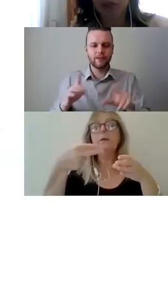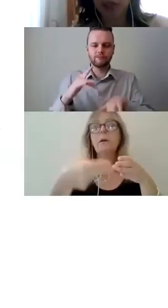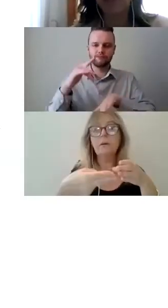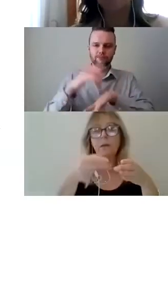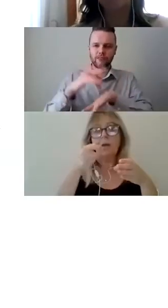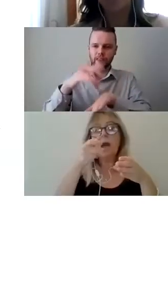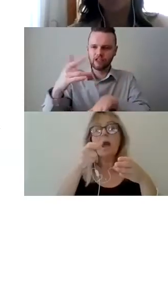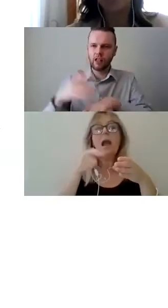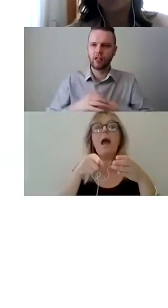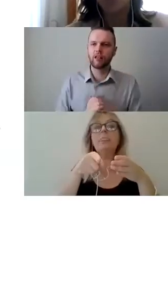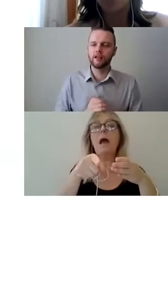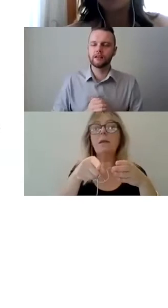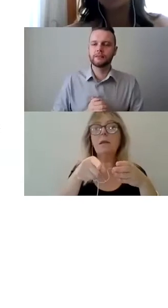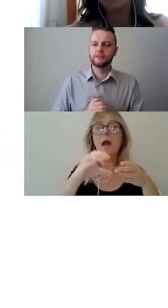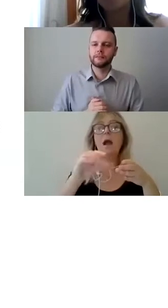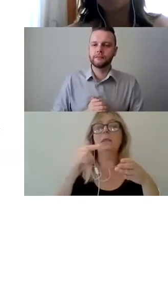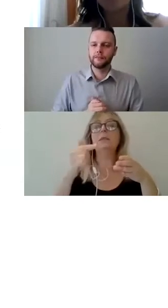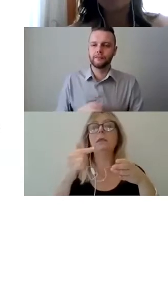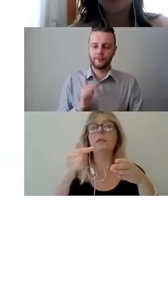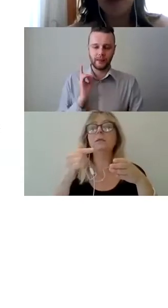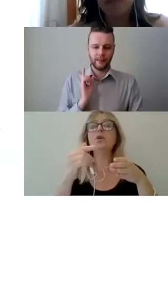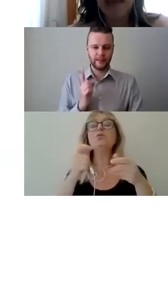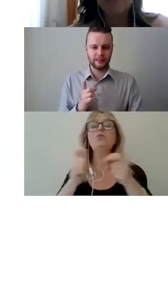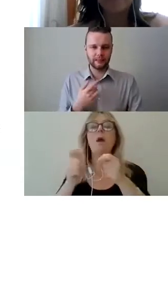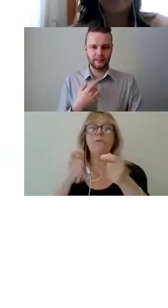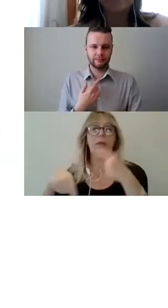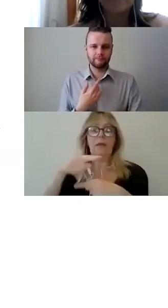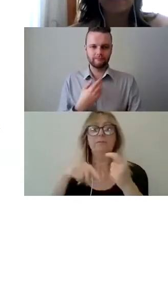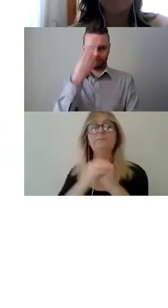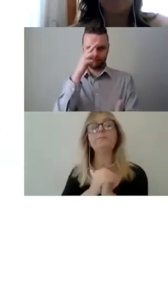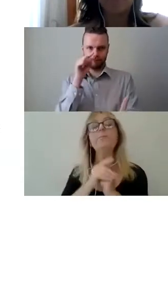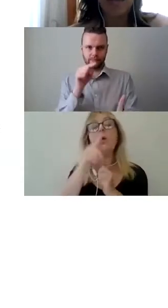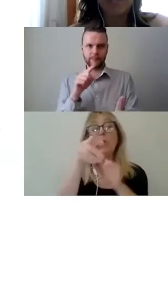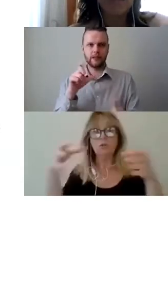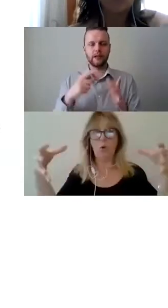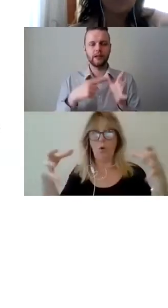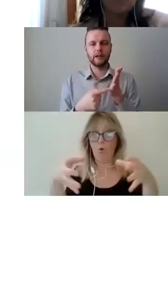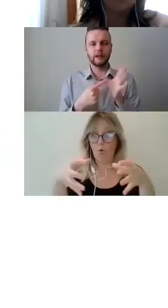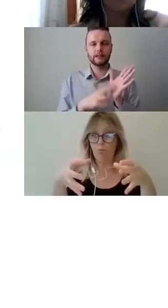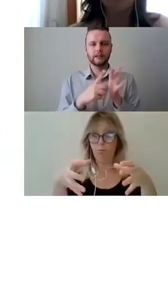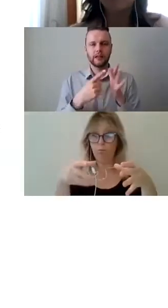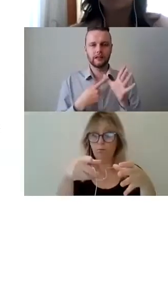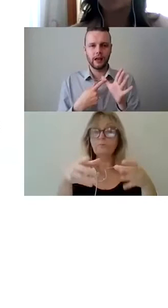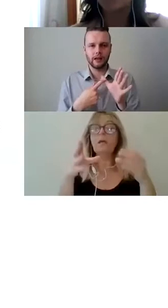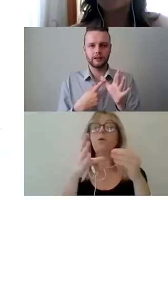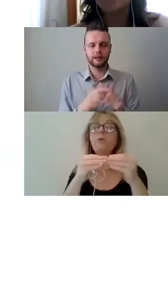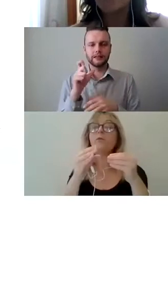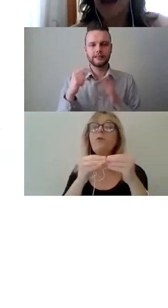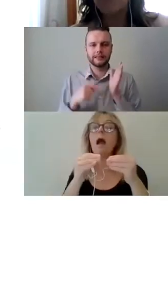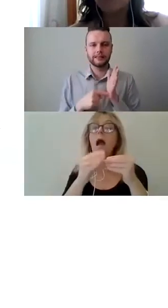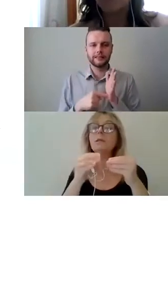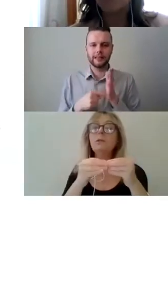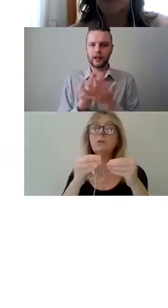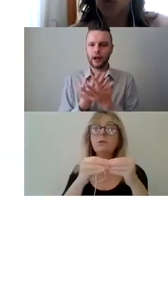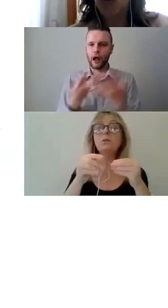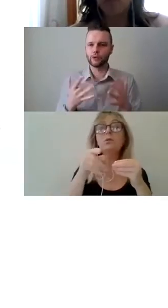professionals, that was named Catania City Counting Trafficking.